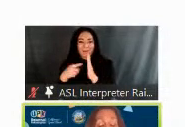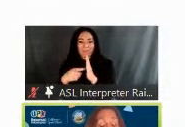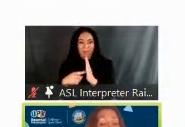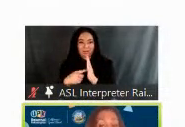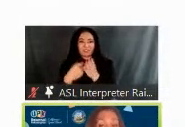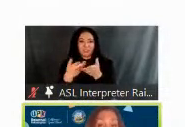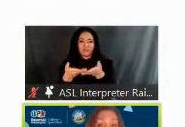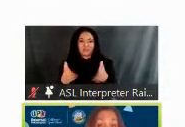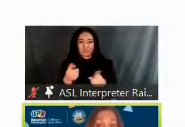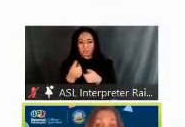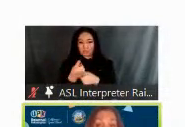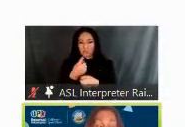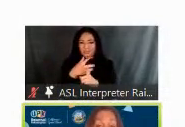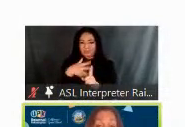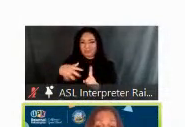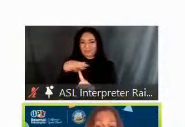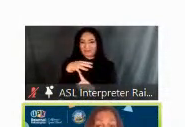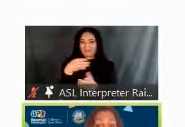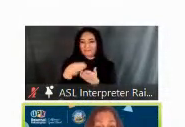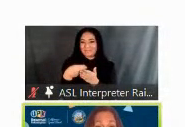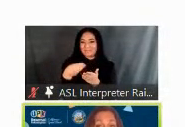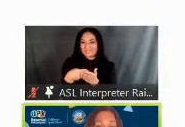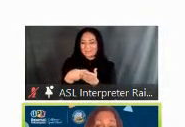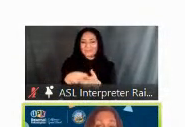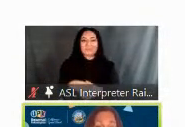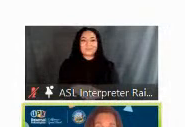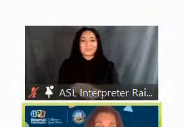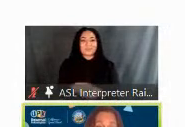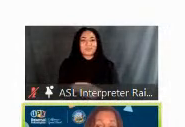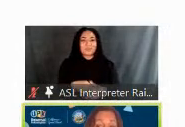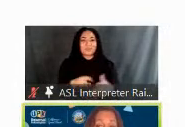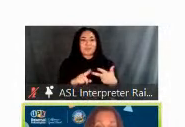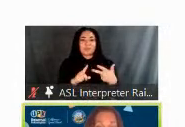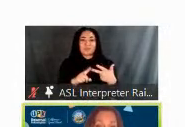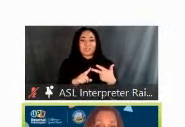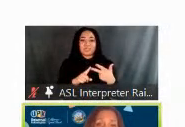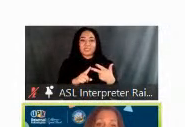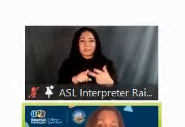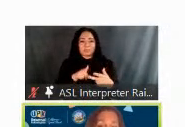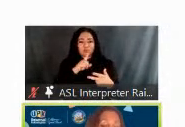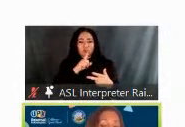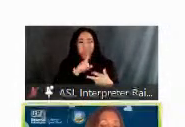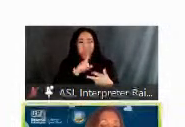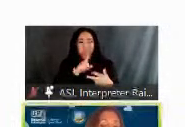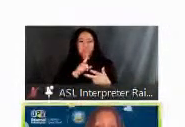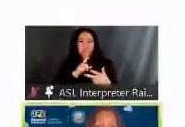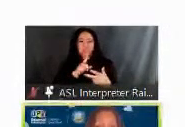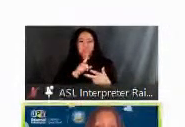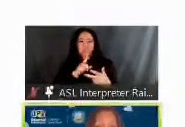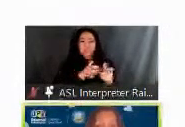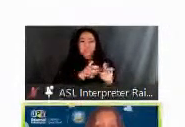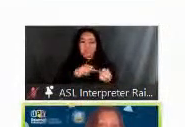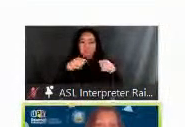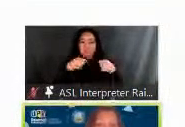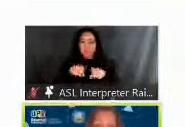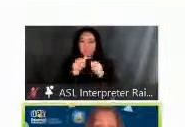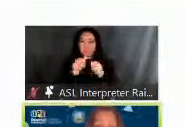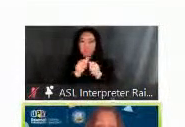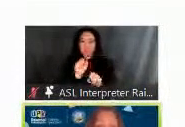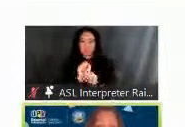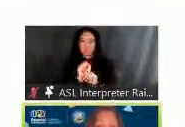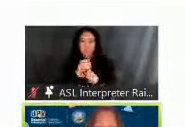and overarching both of the above, ensuring recommendations are in alignment with the work of the master plan,